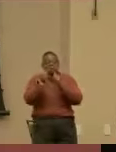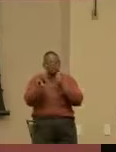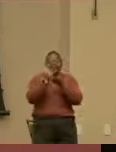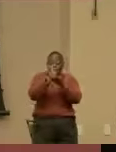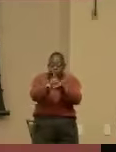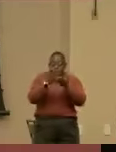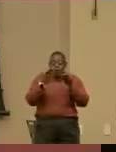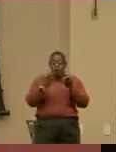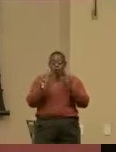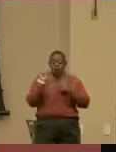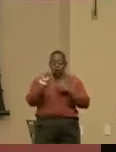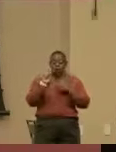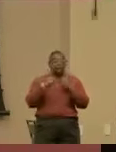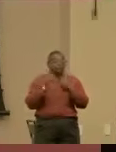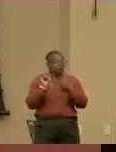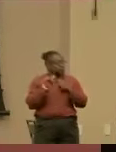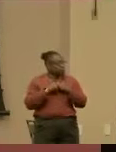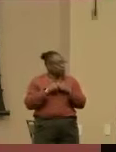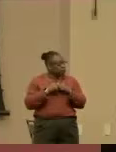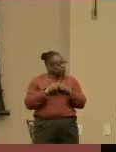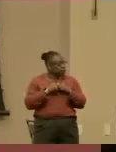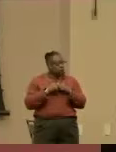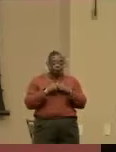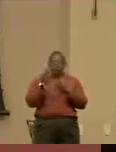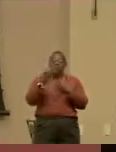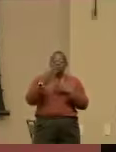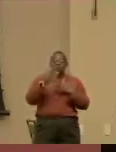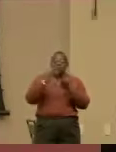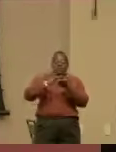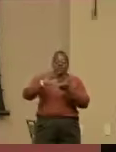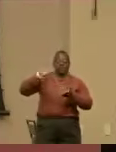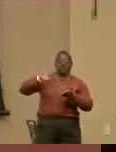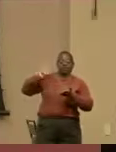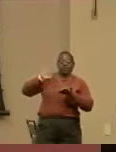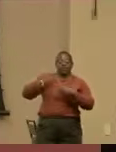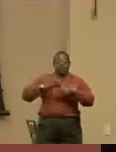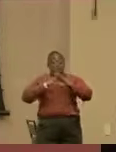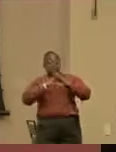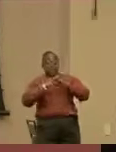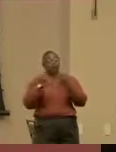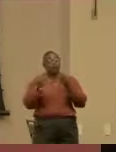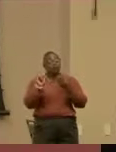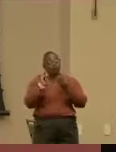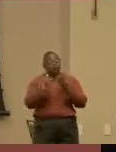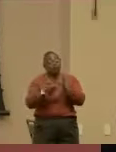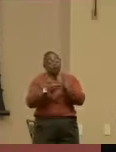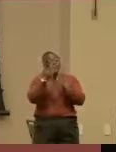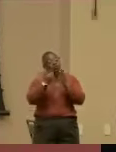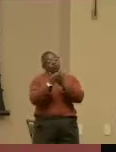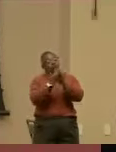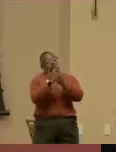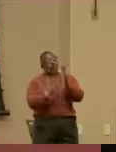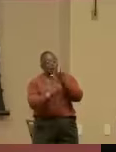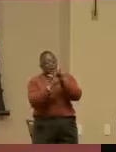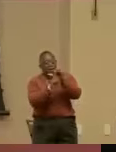really helpful for this condition too. There's some older medications we sometimes use to prevent this, but some of new ones that are really, really promising. And